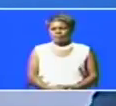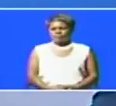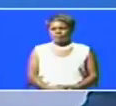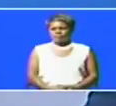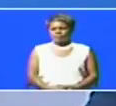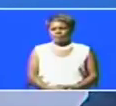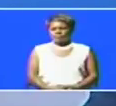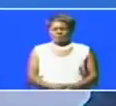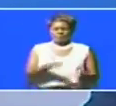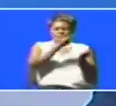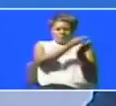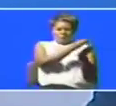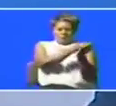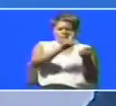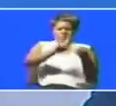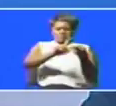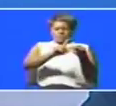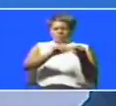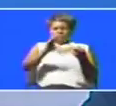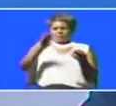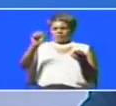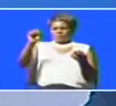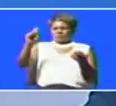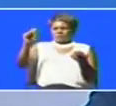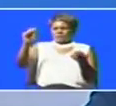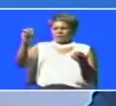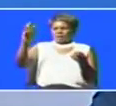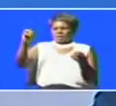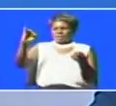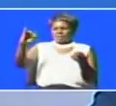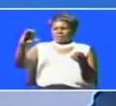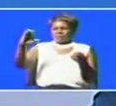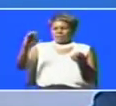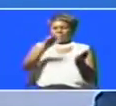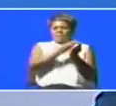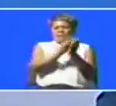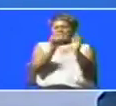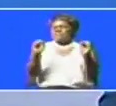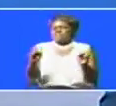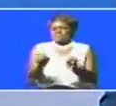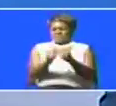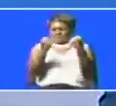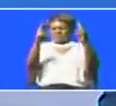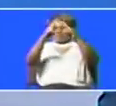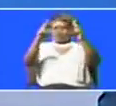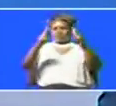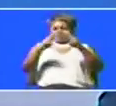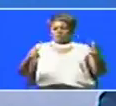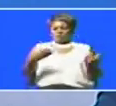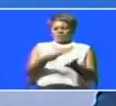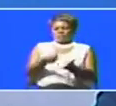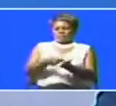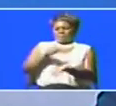Well, let's talk banking now. Stanbic Bank has been ranked as the safest bank in the country. This is according to the international financial